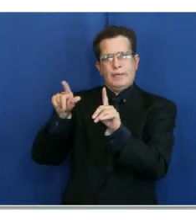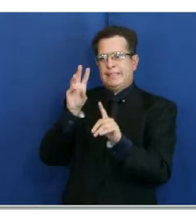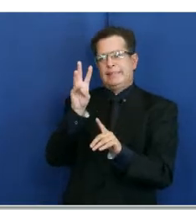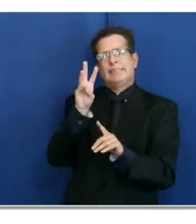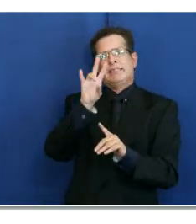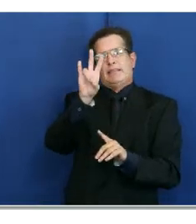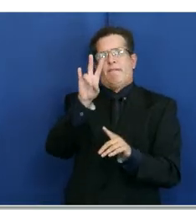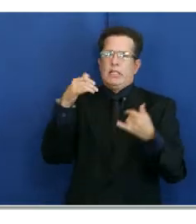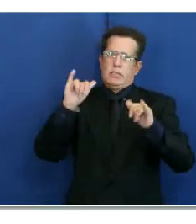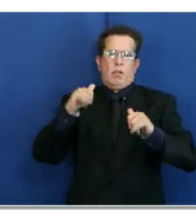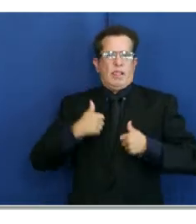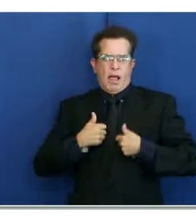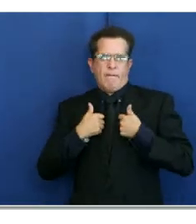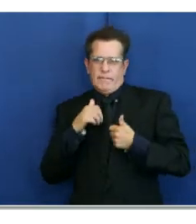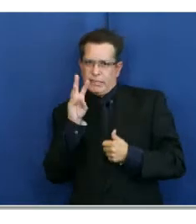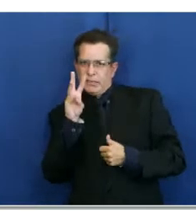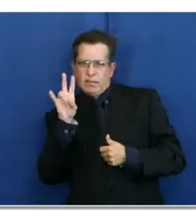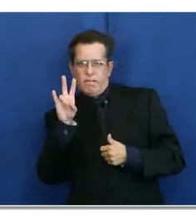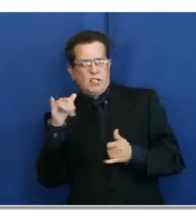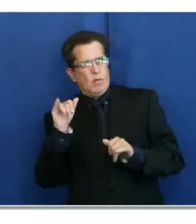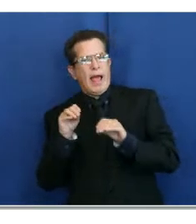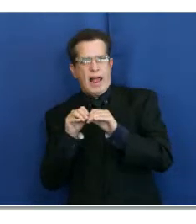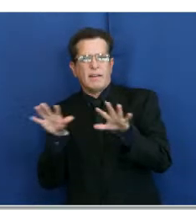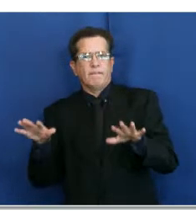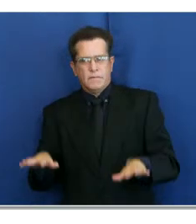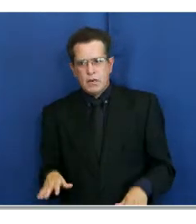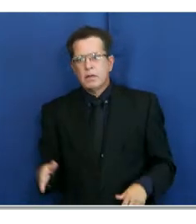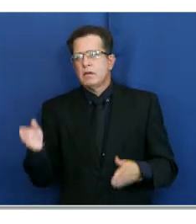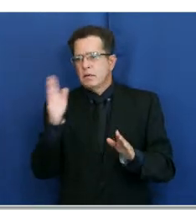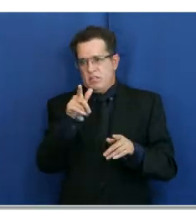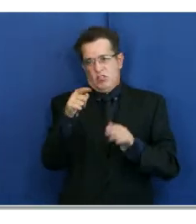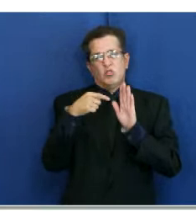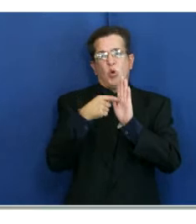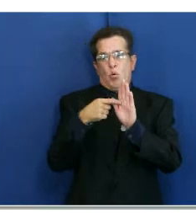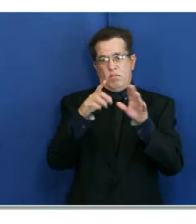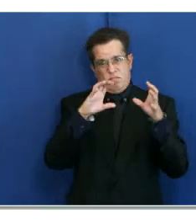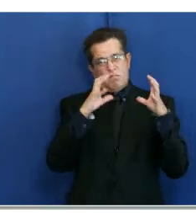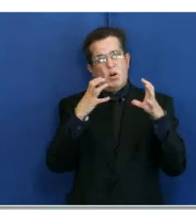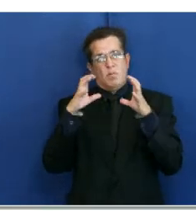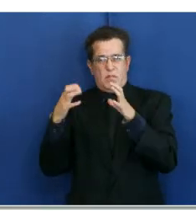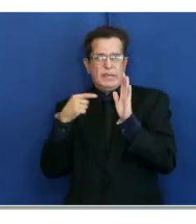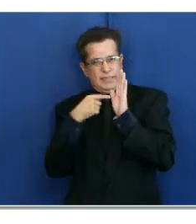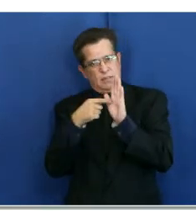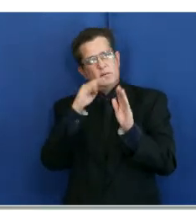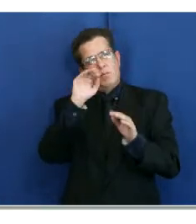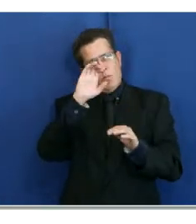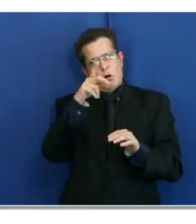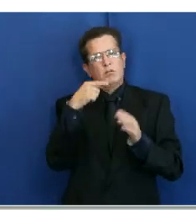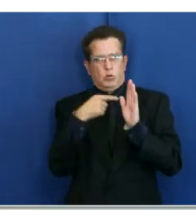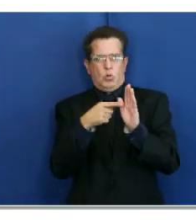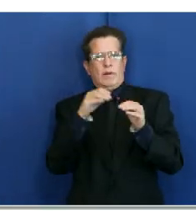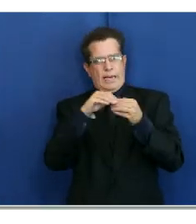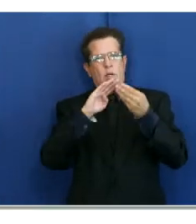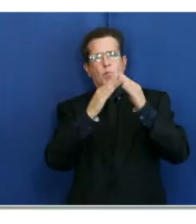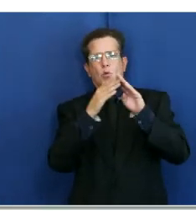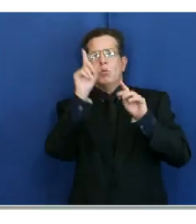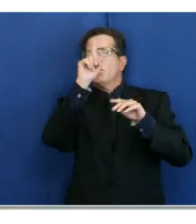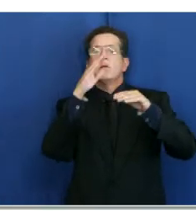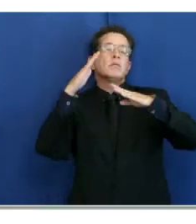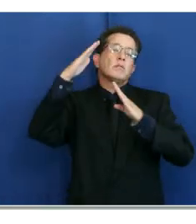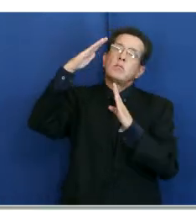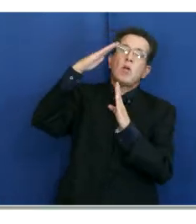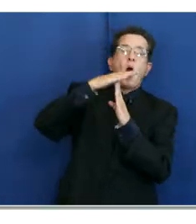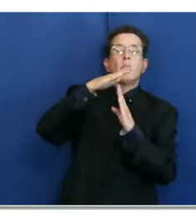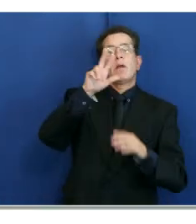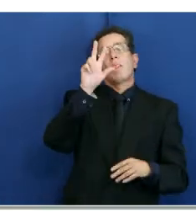still active. In the next slide, this shows all 238 outbreaks since March by community setting. The top 3